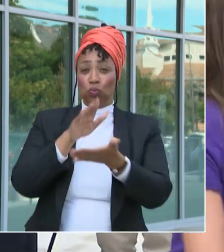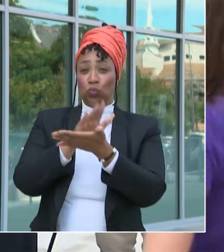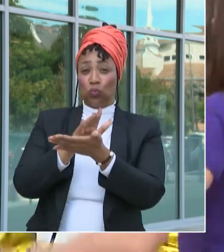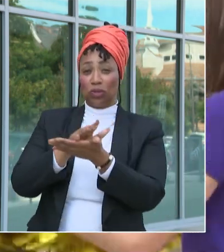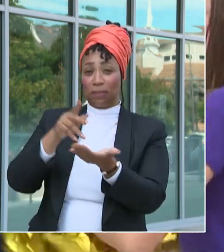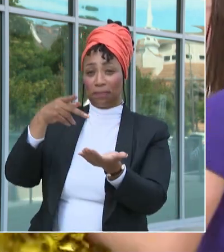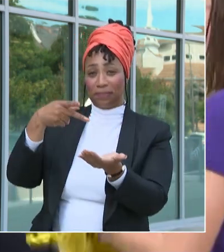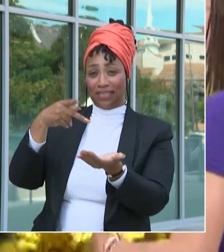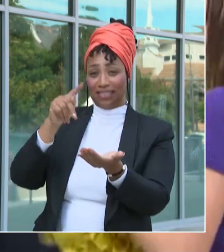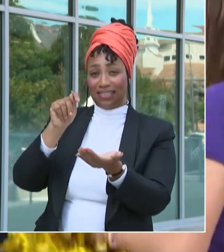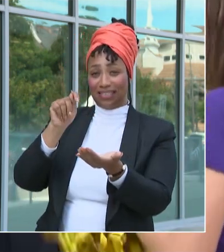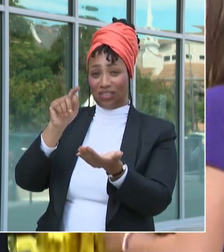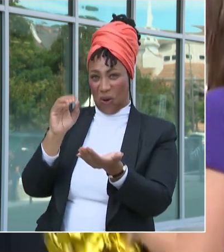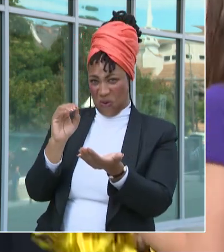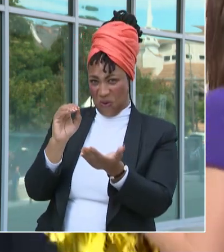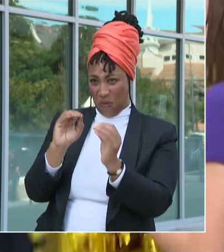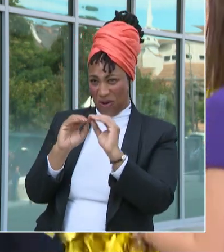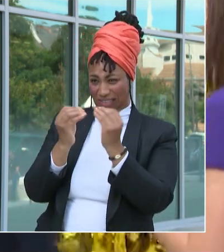city. Thank you.